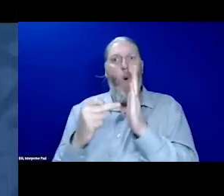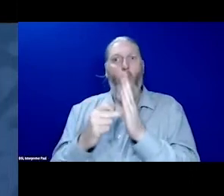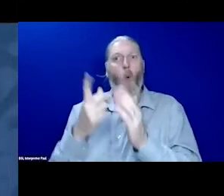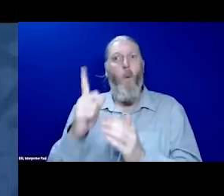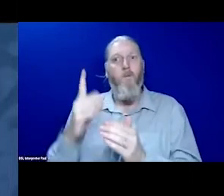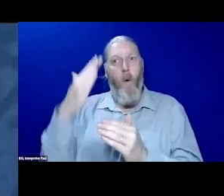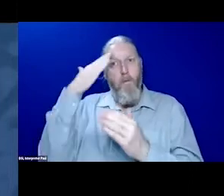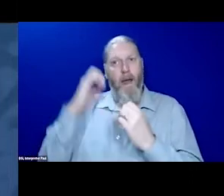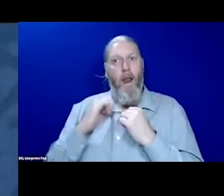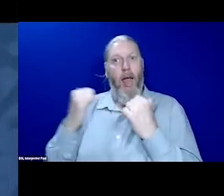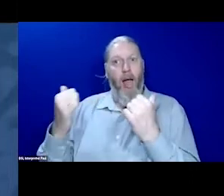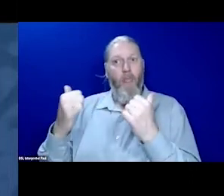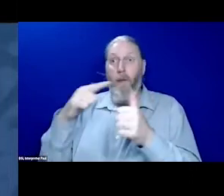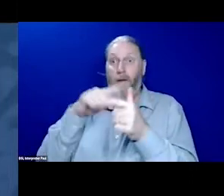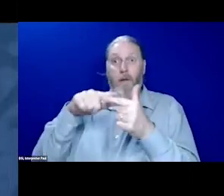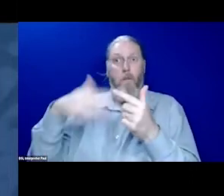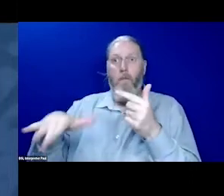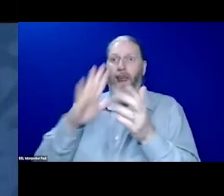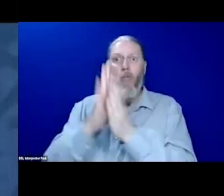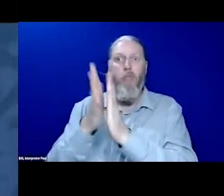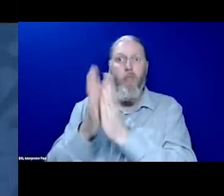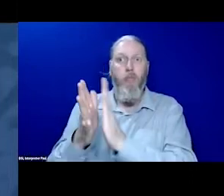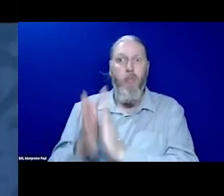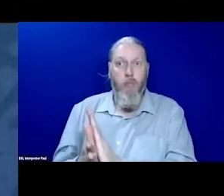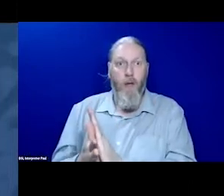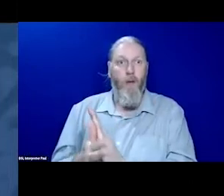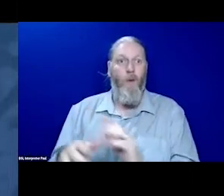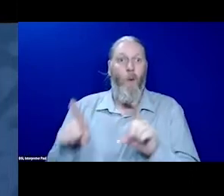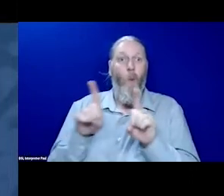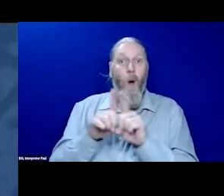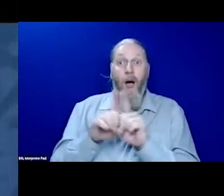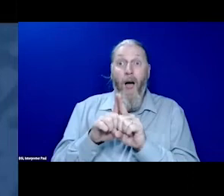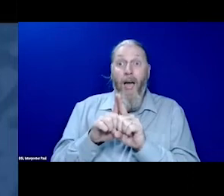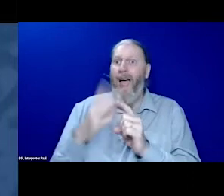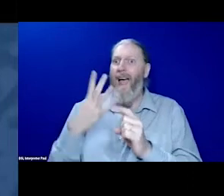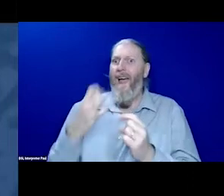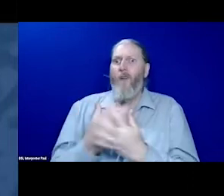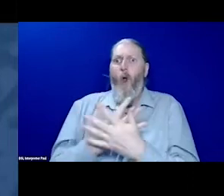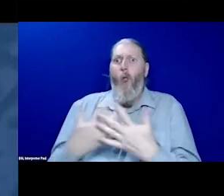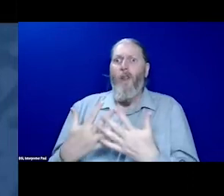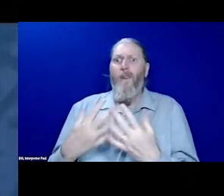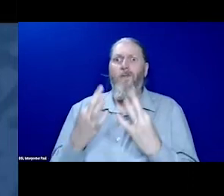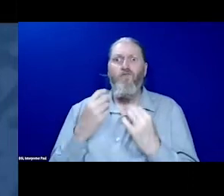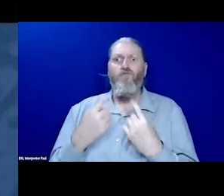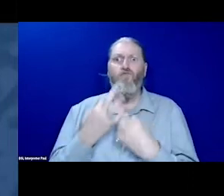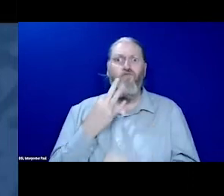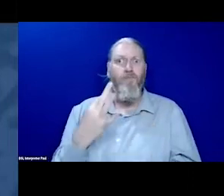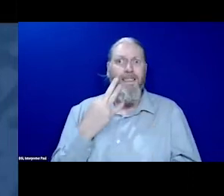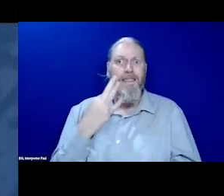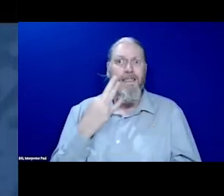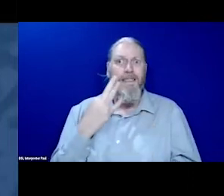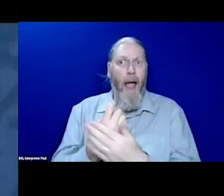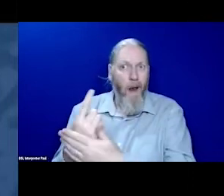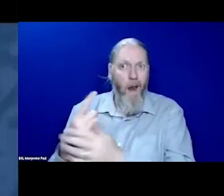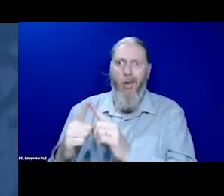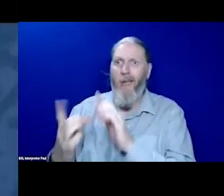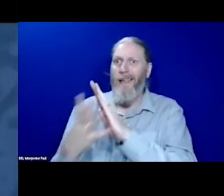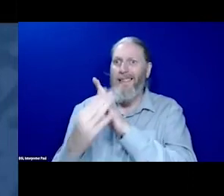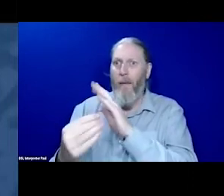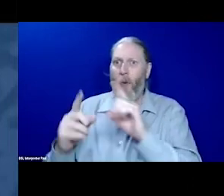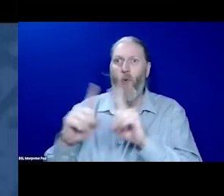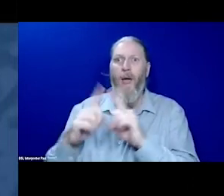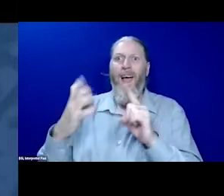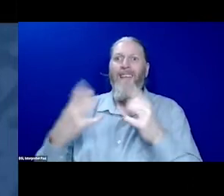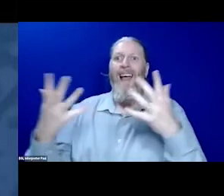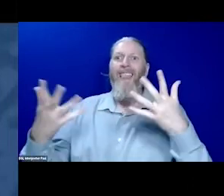economic, environmental determinants are under threat. This can come, for example, from air pollution being worsened